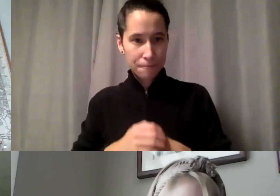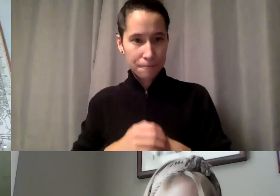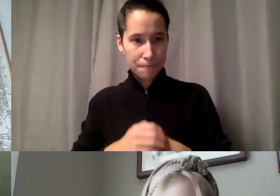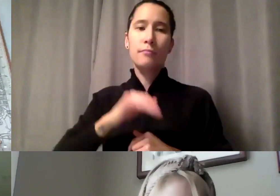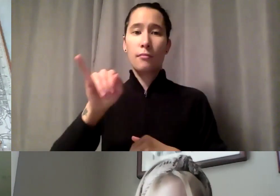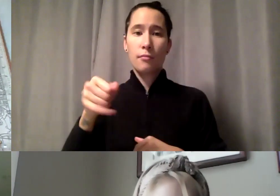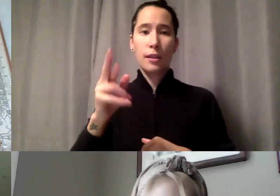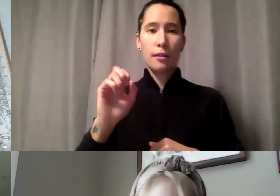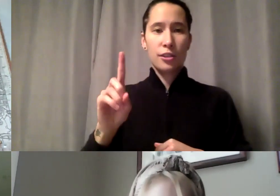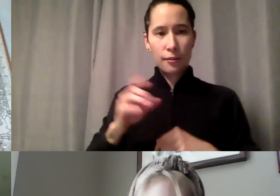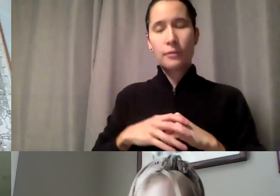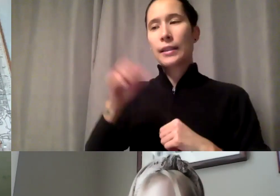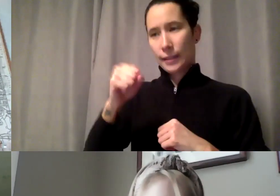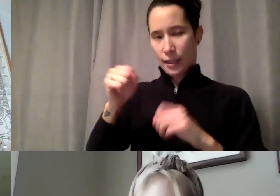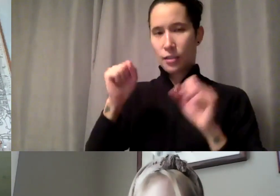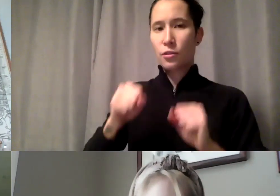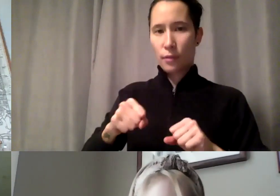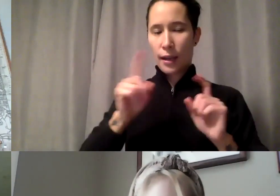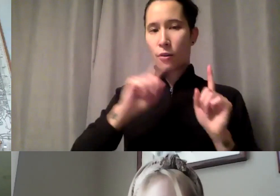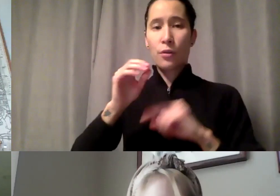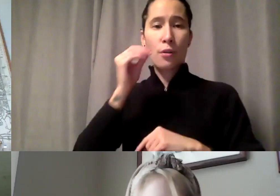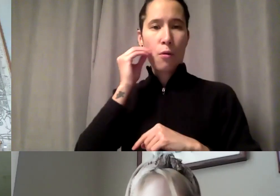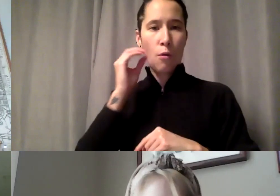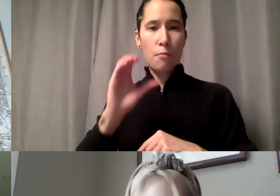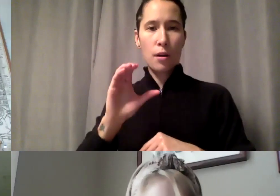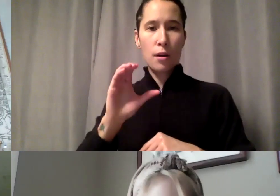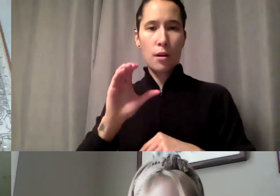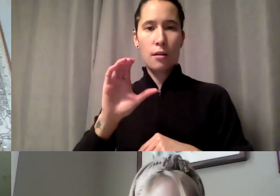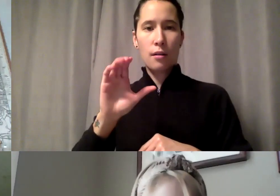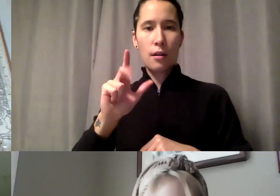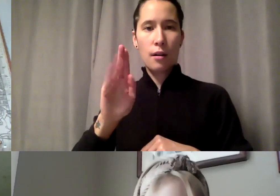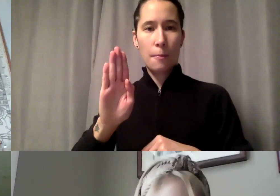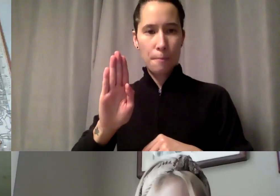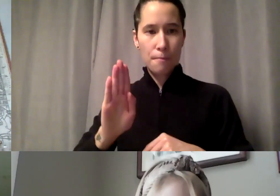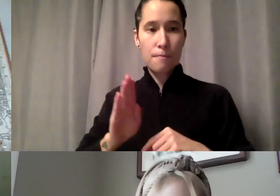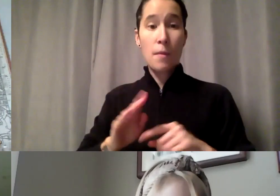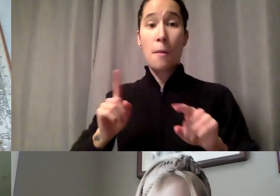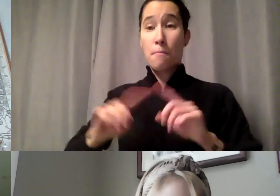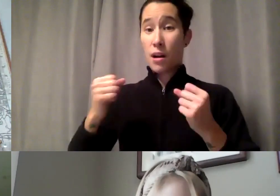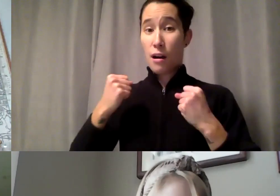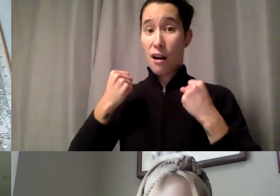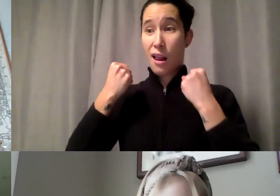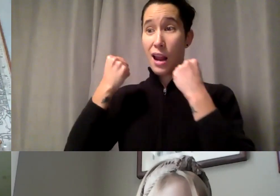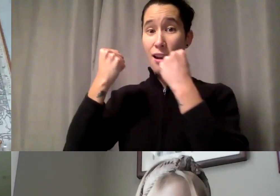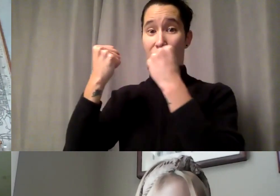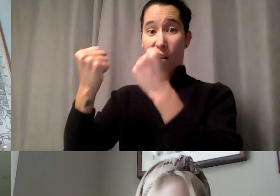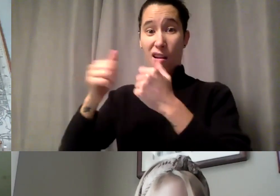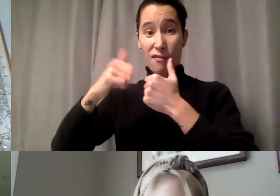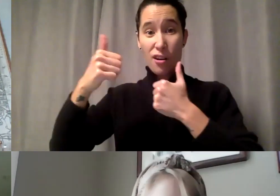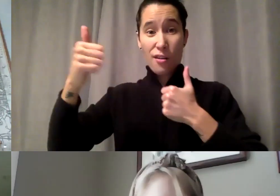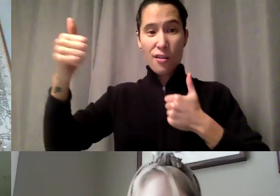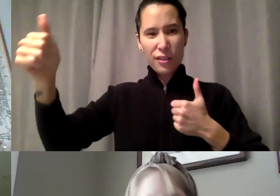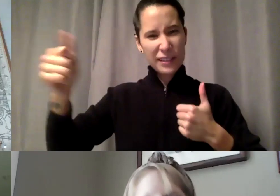youth? Yes, you can go to your home club, but the further that you are going away, the more that you should be thinking about